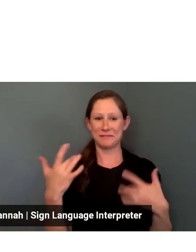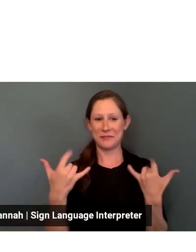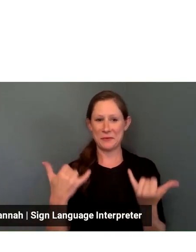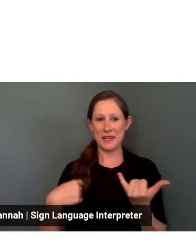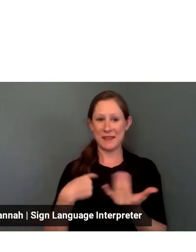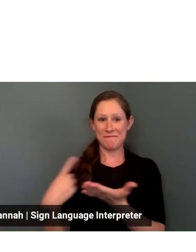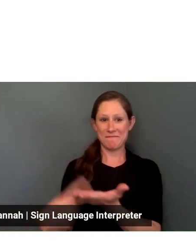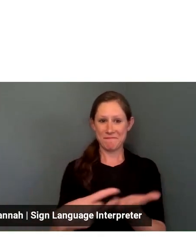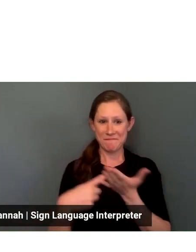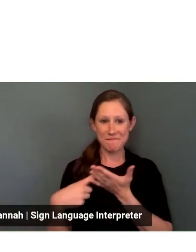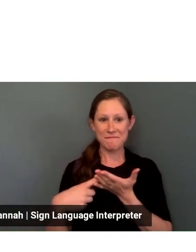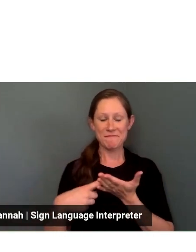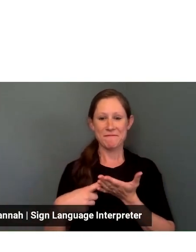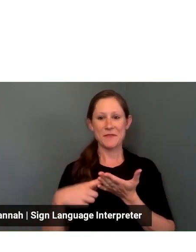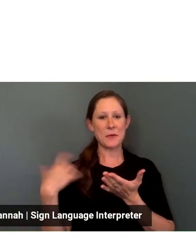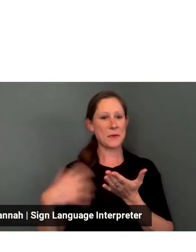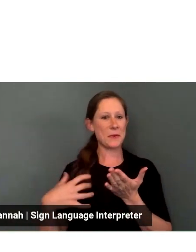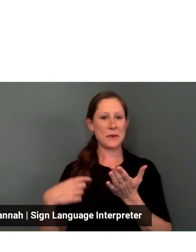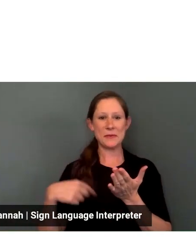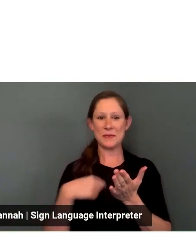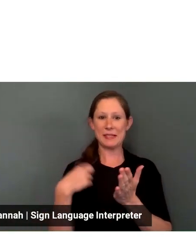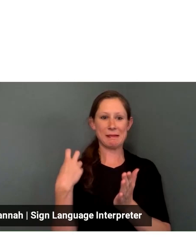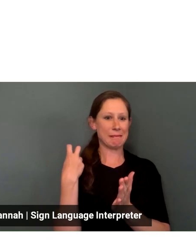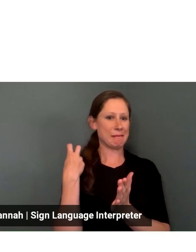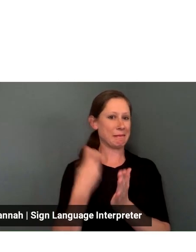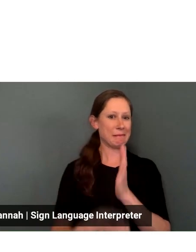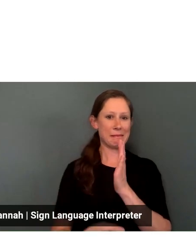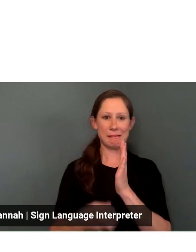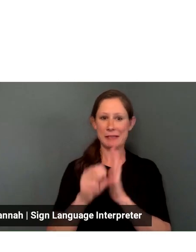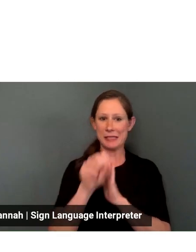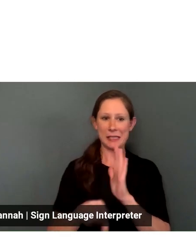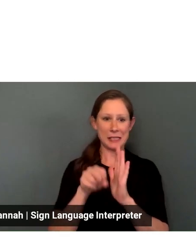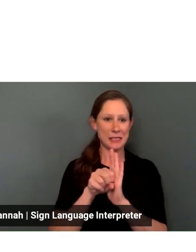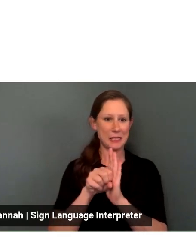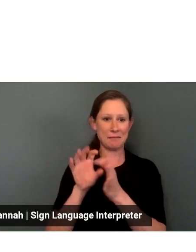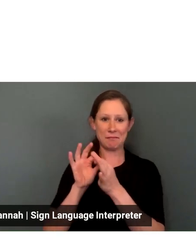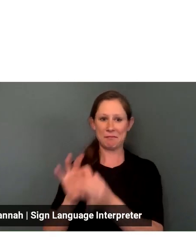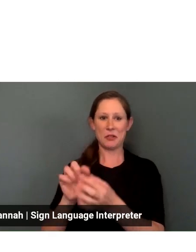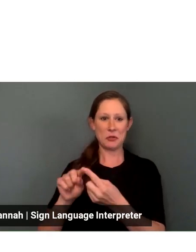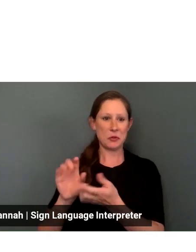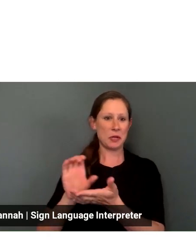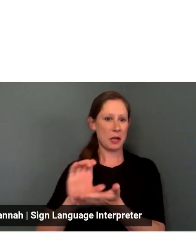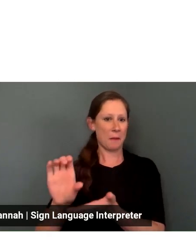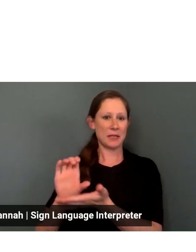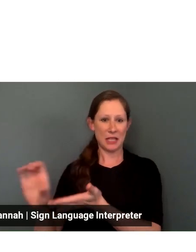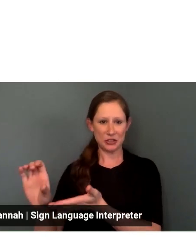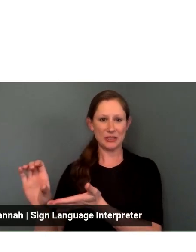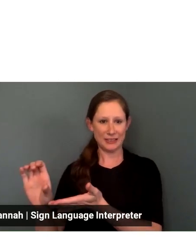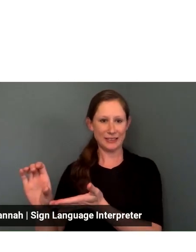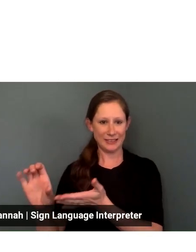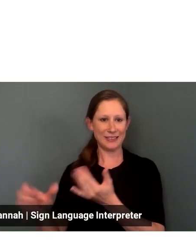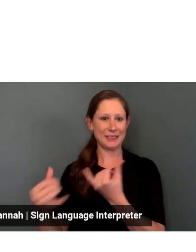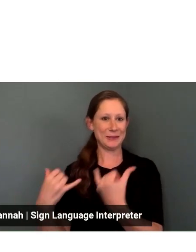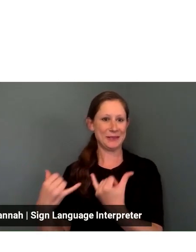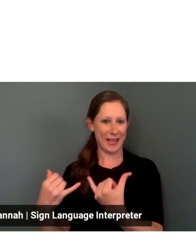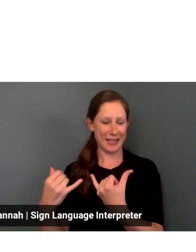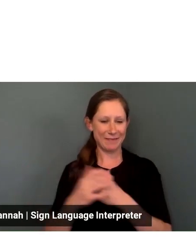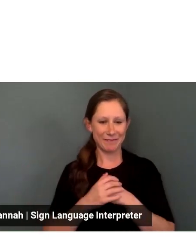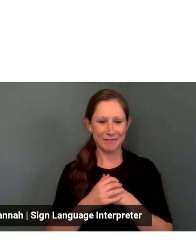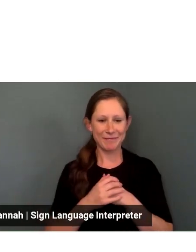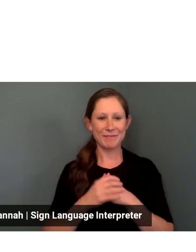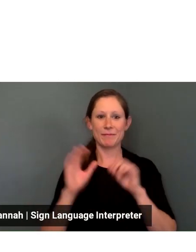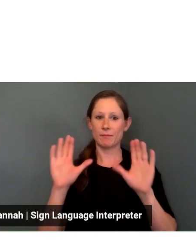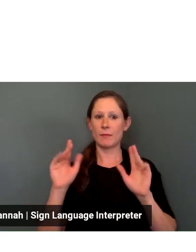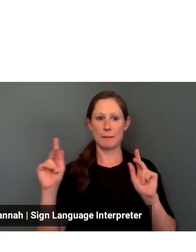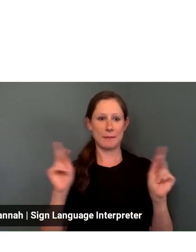are right in the thick of compensation season today. So we have a great people leader with us